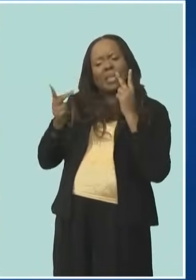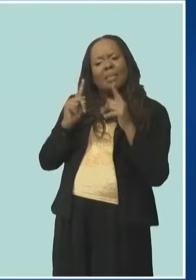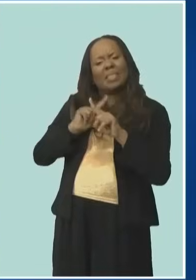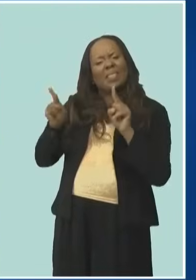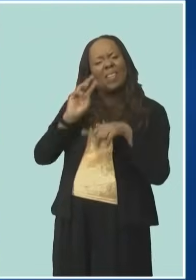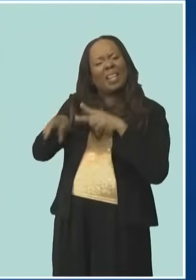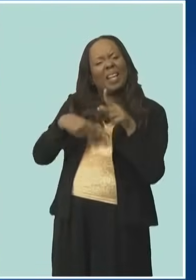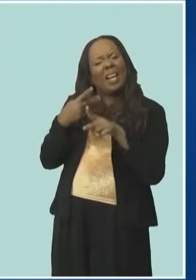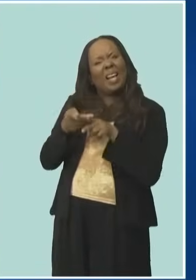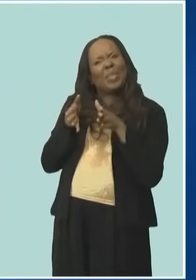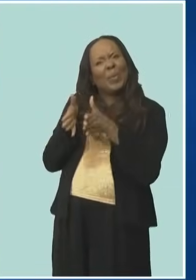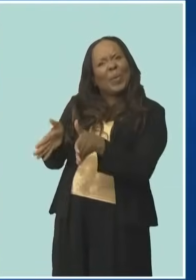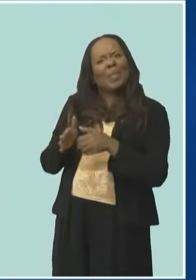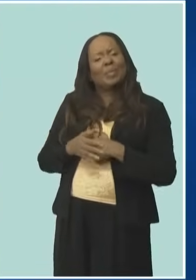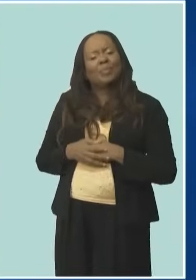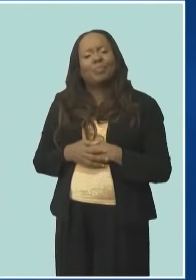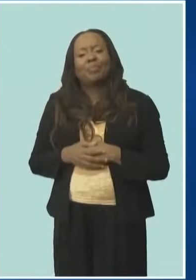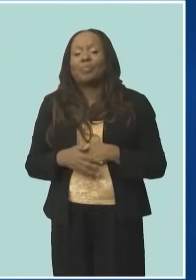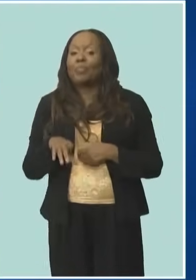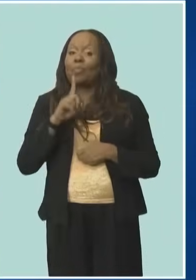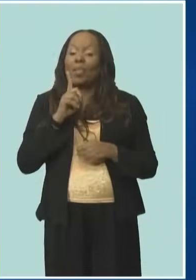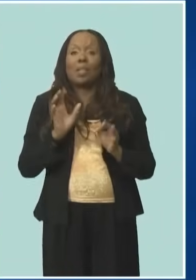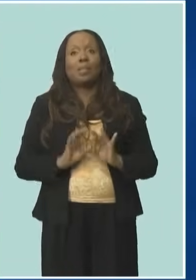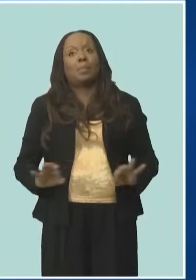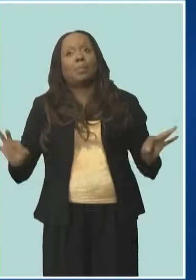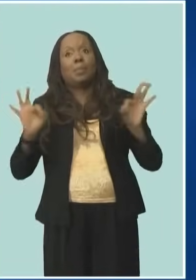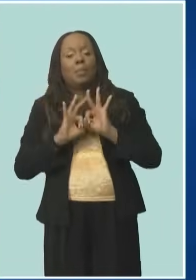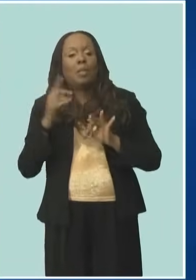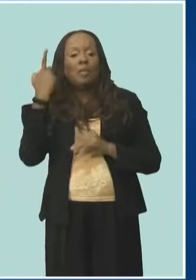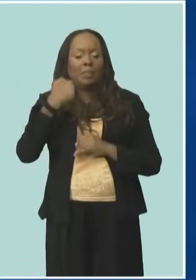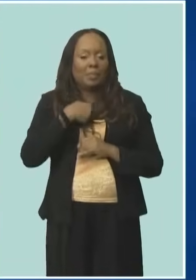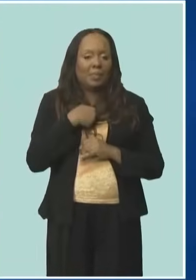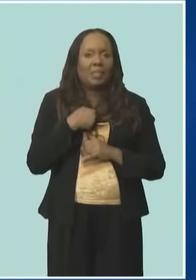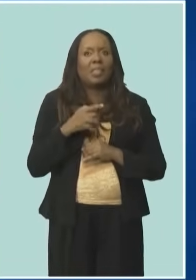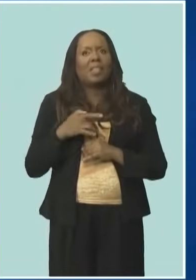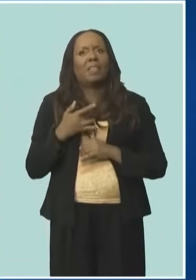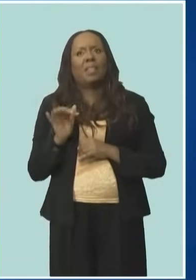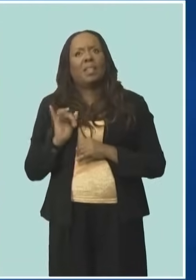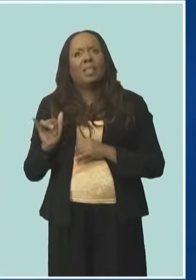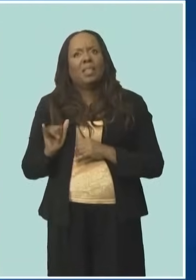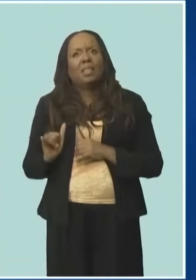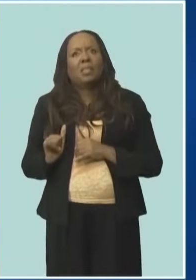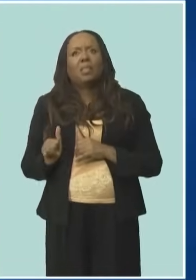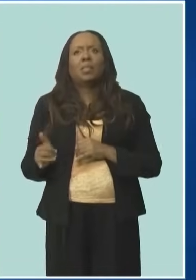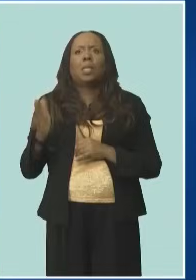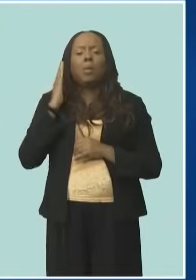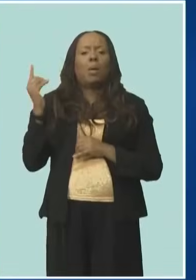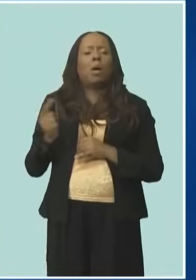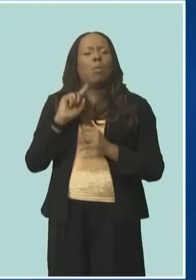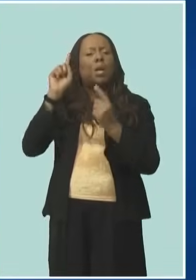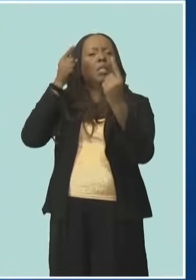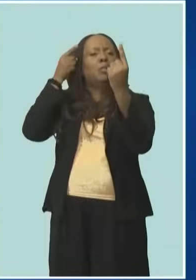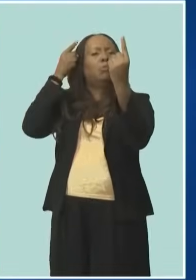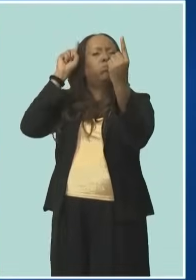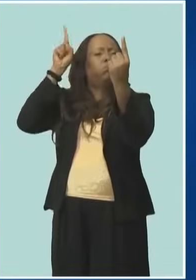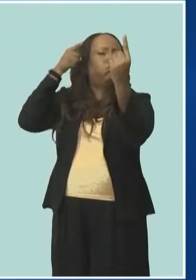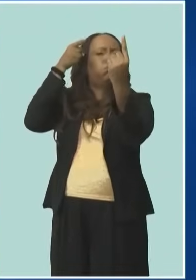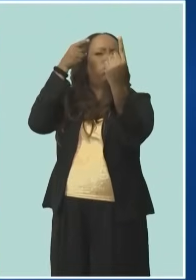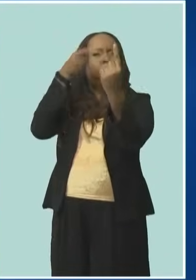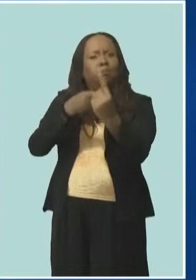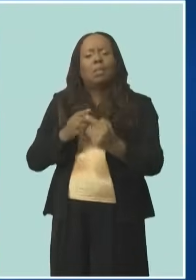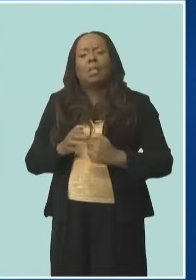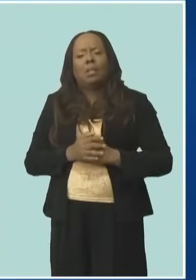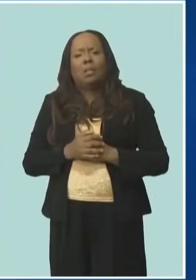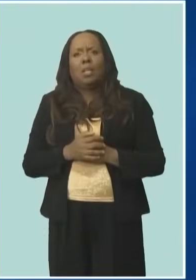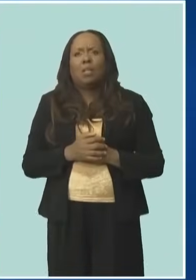light. So it's just really important to me. So I feel like we will always strive for that, strive to create a